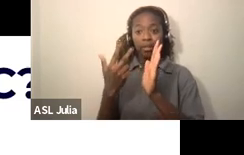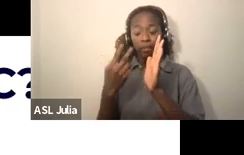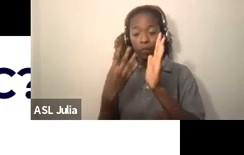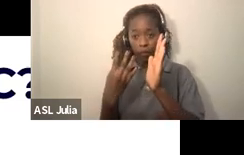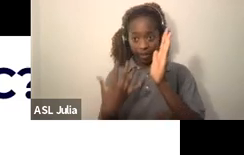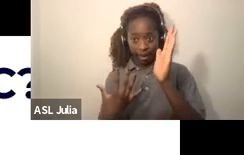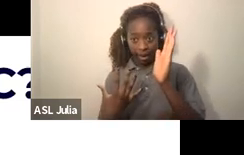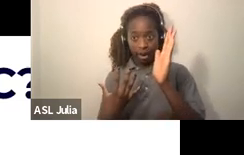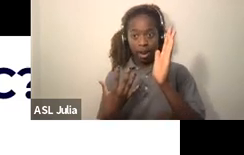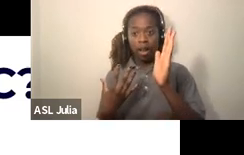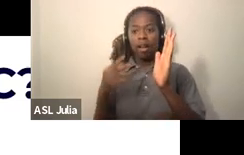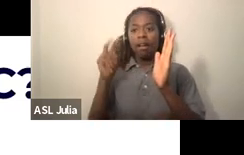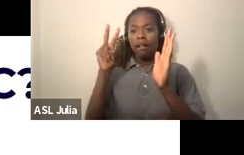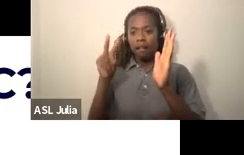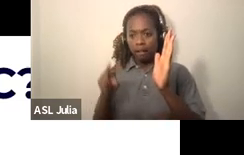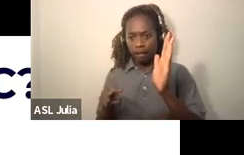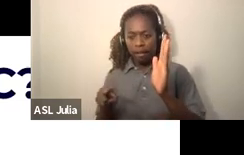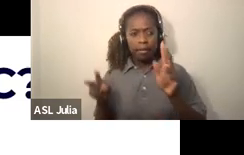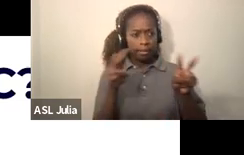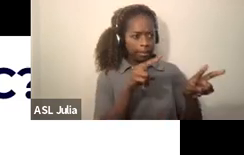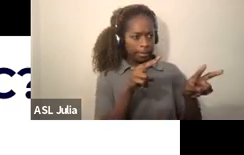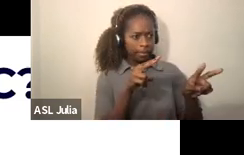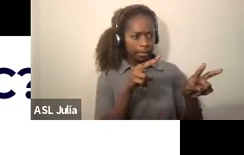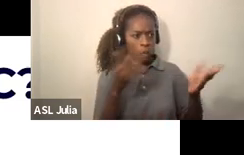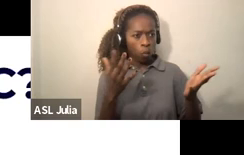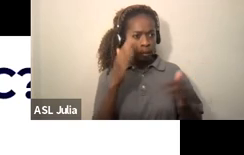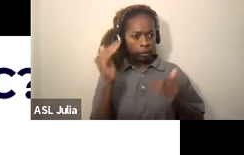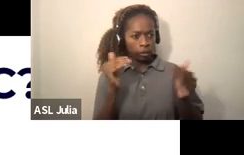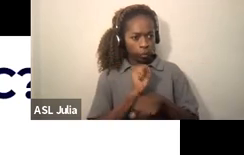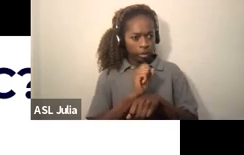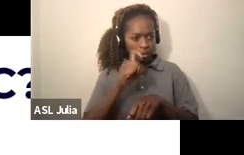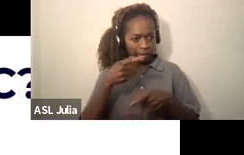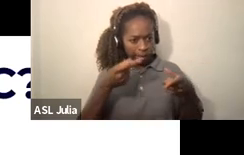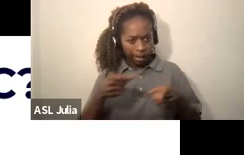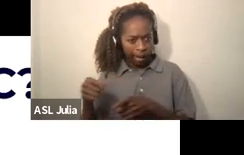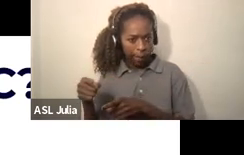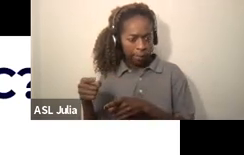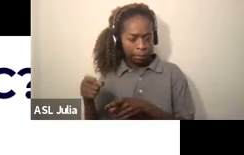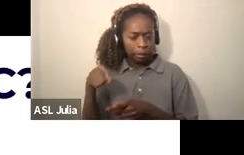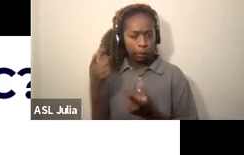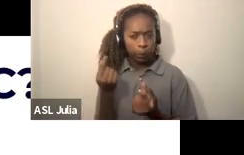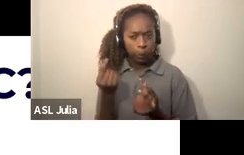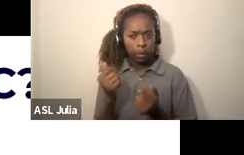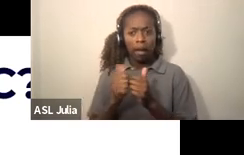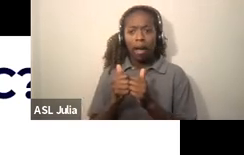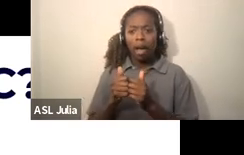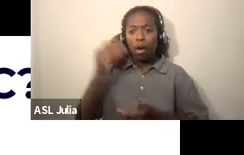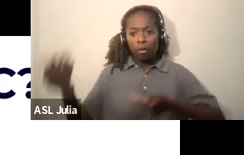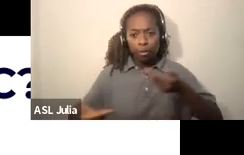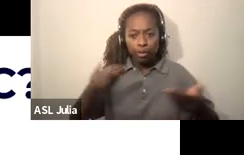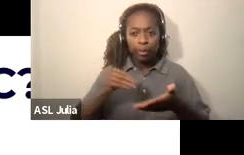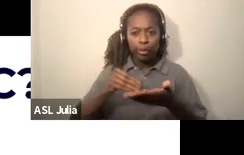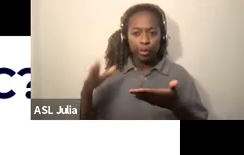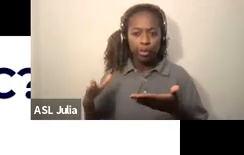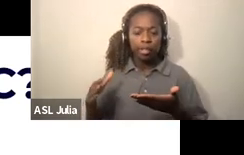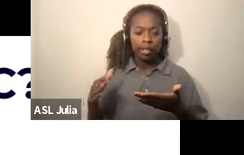started to focus on what was the adult work that needed to happen um in order to welcome our students back and to